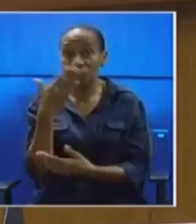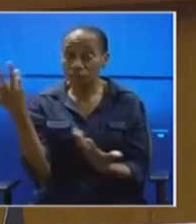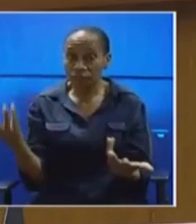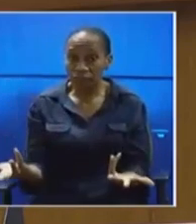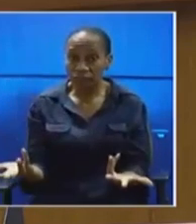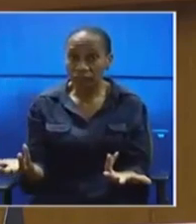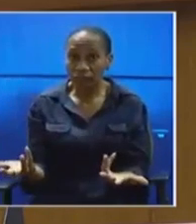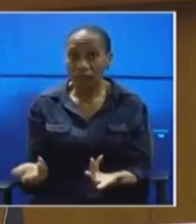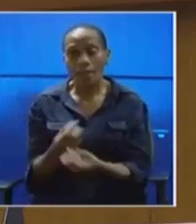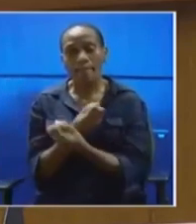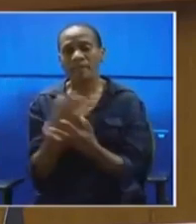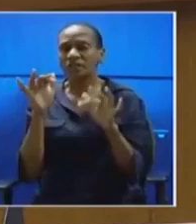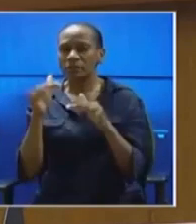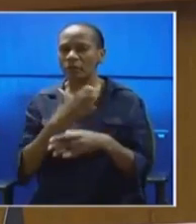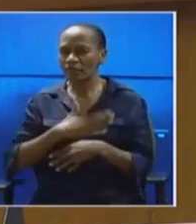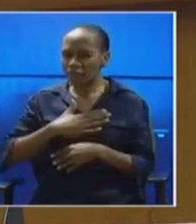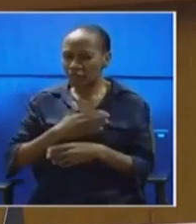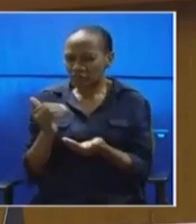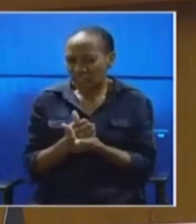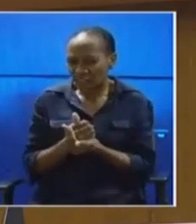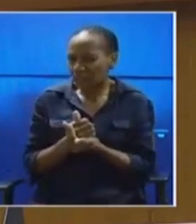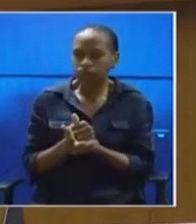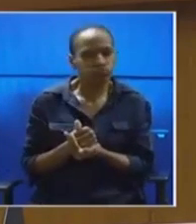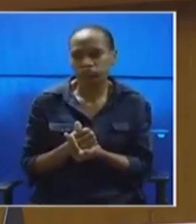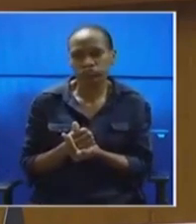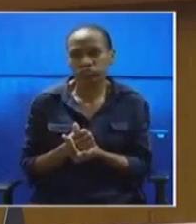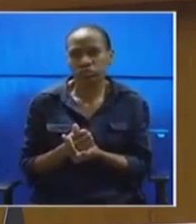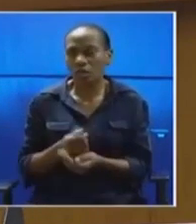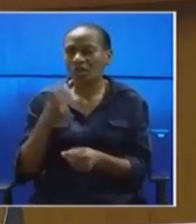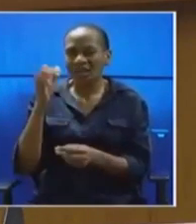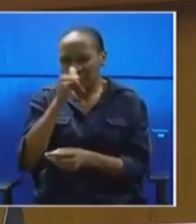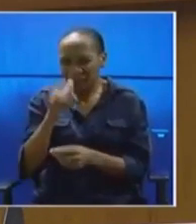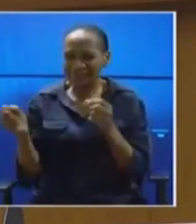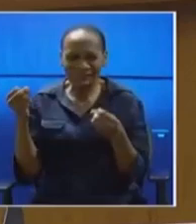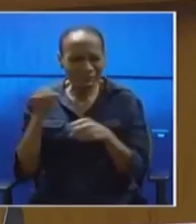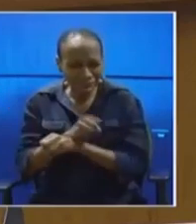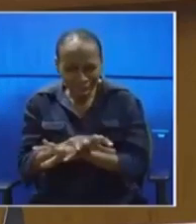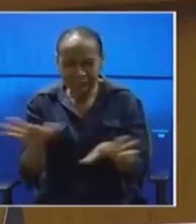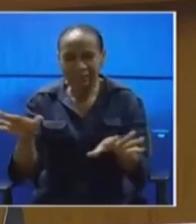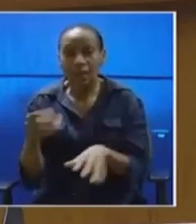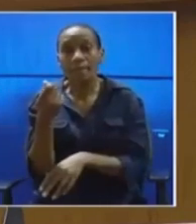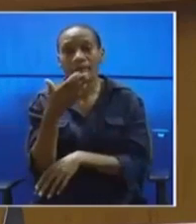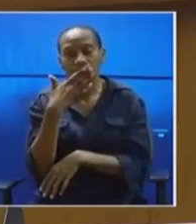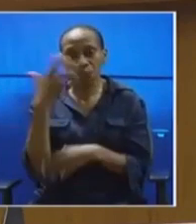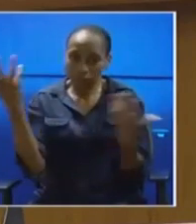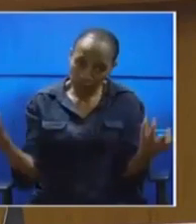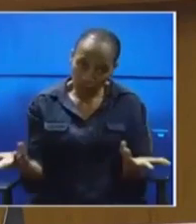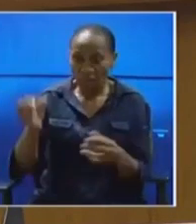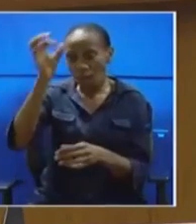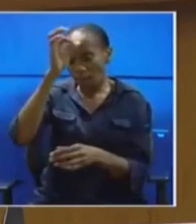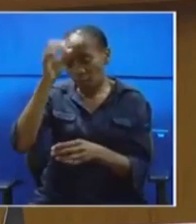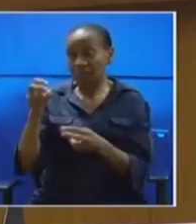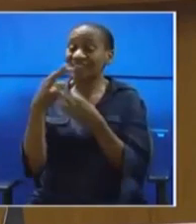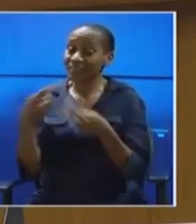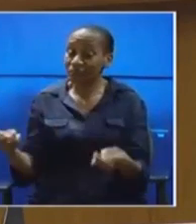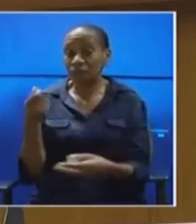stolen. Many do not feel safe in their homes and at the mercy of criminals because money dedicated to police resources